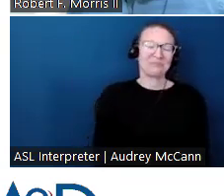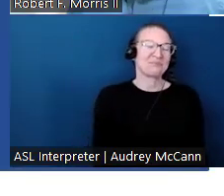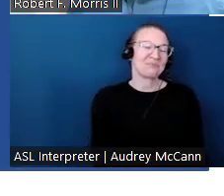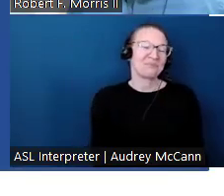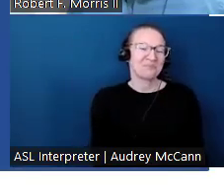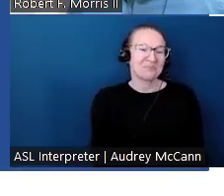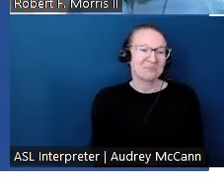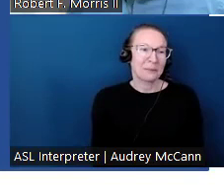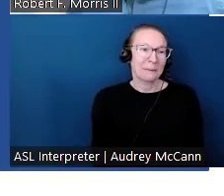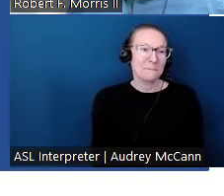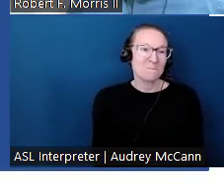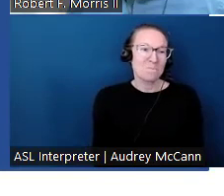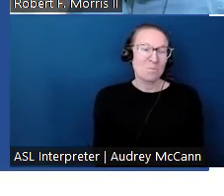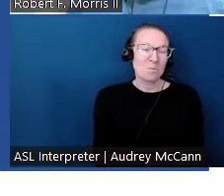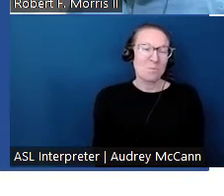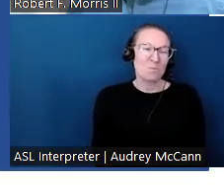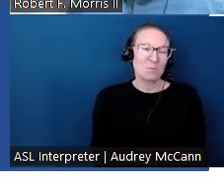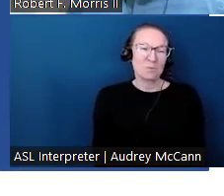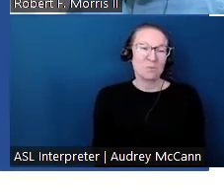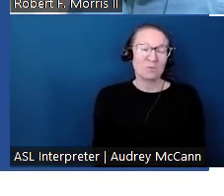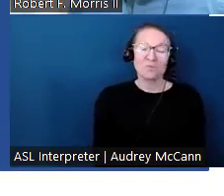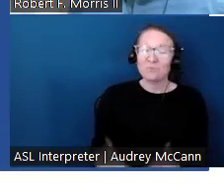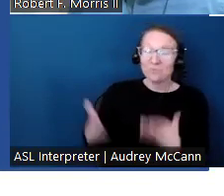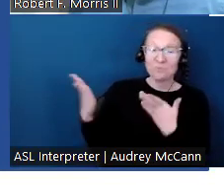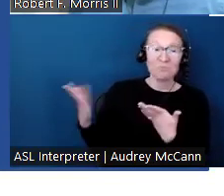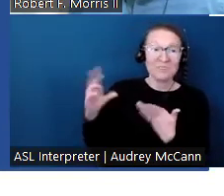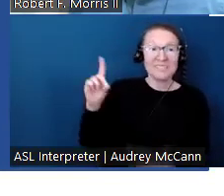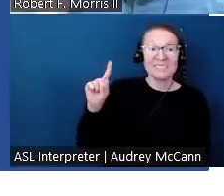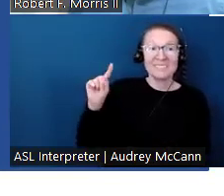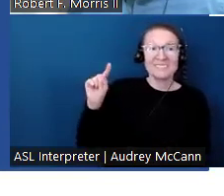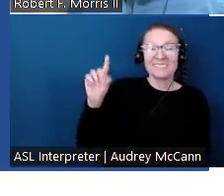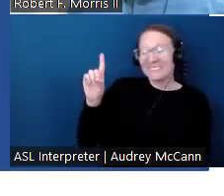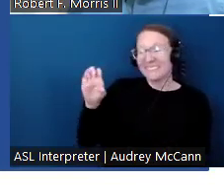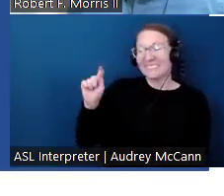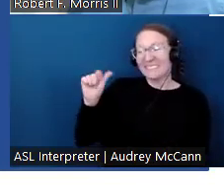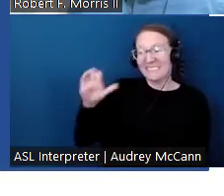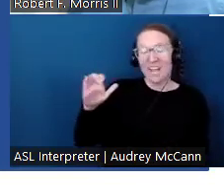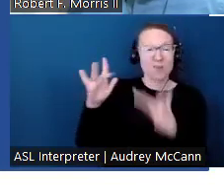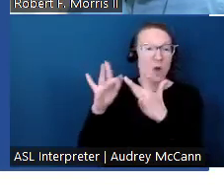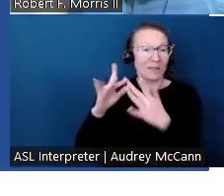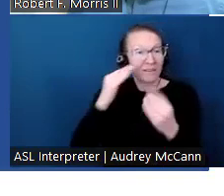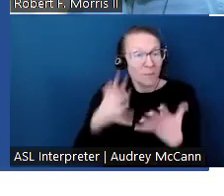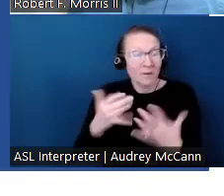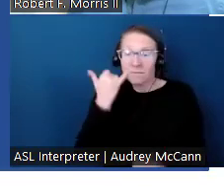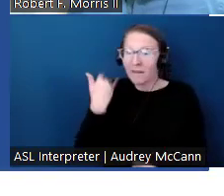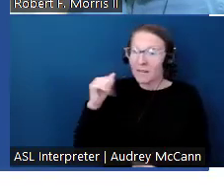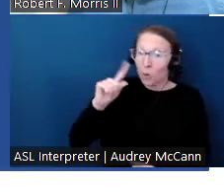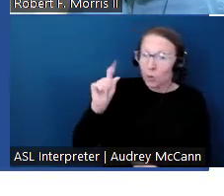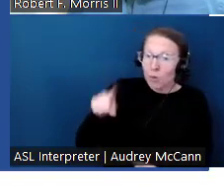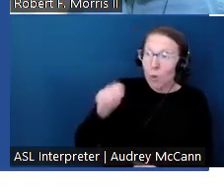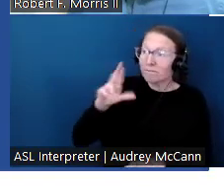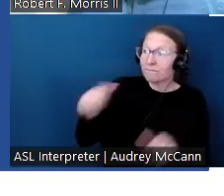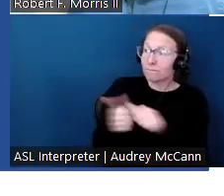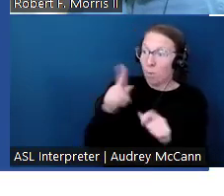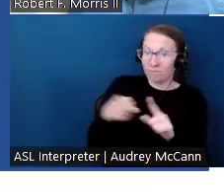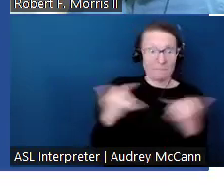go to the next slide. Here is our DETAC contact information. So if you have any questions or follow-ups from today's